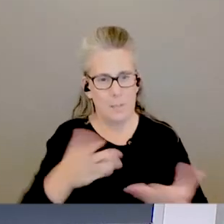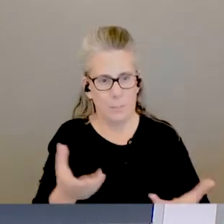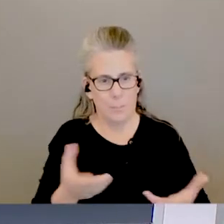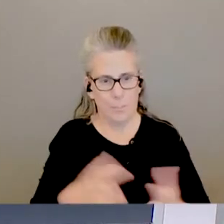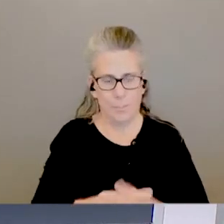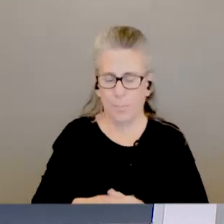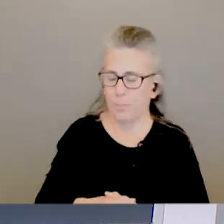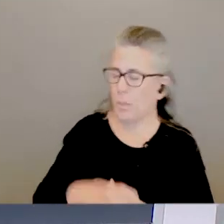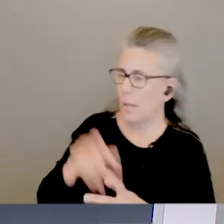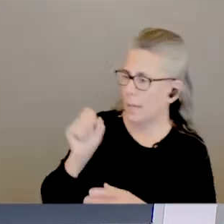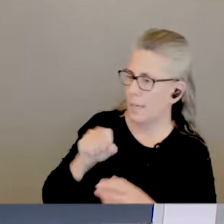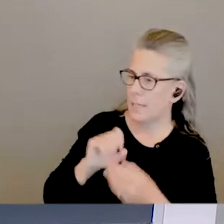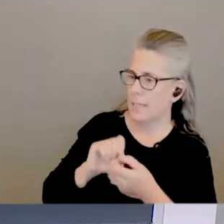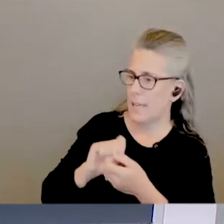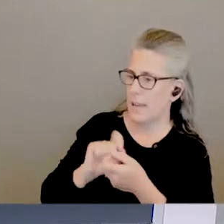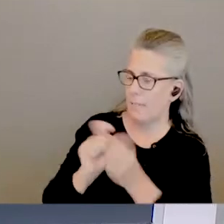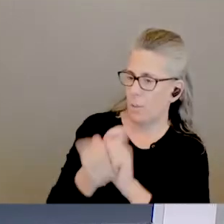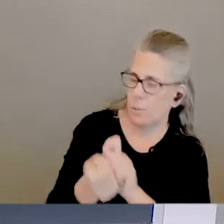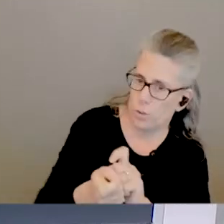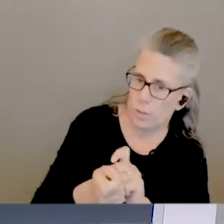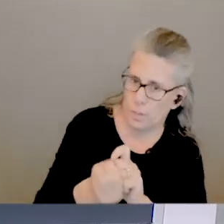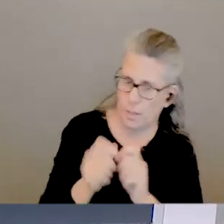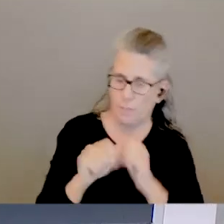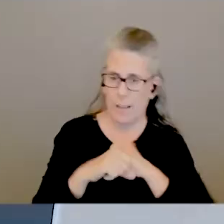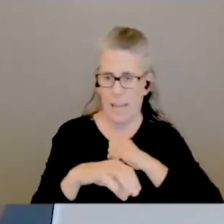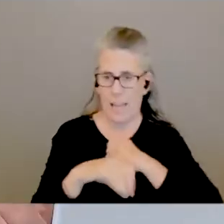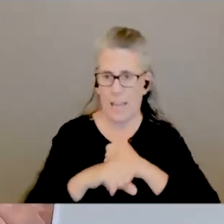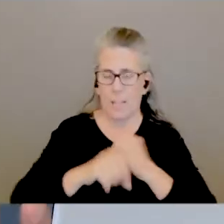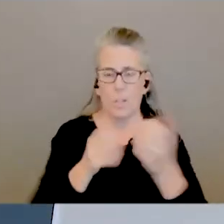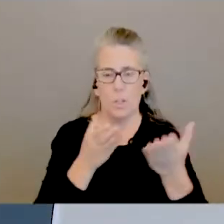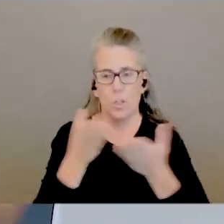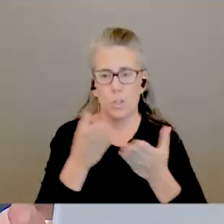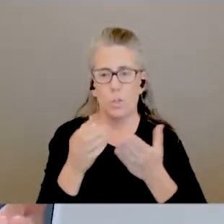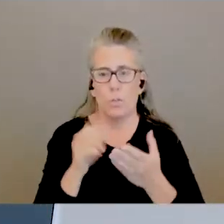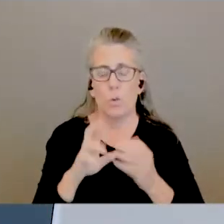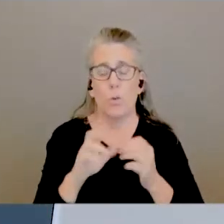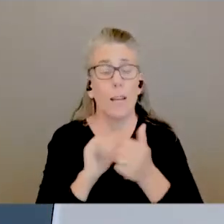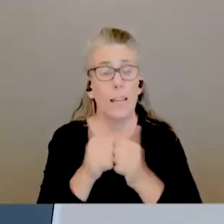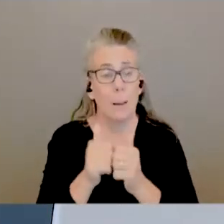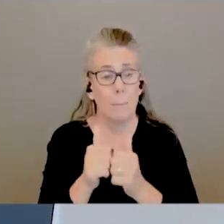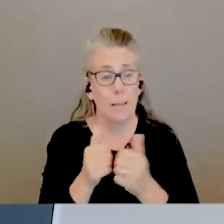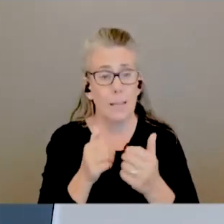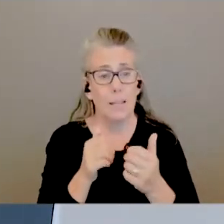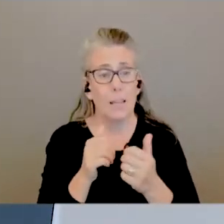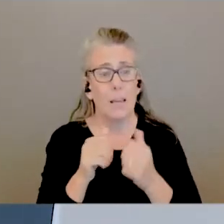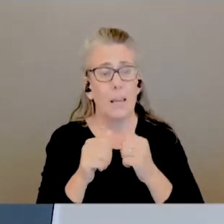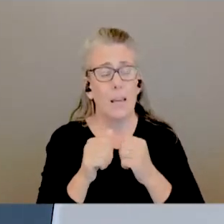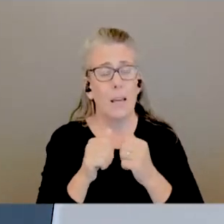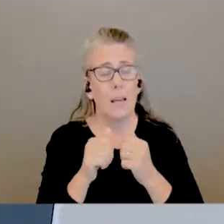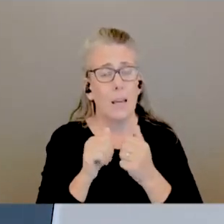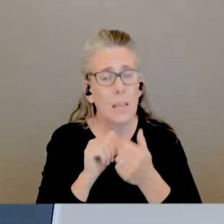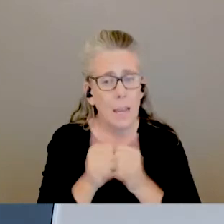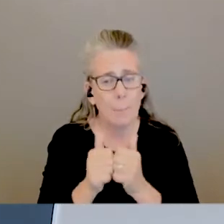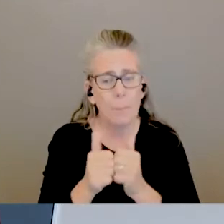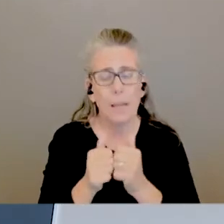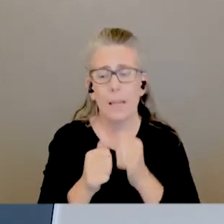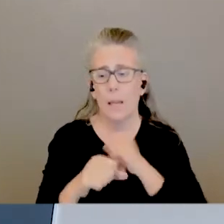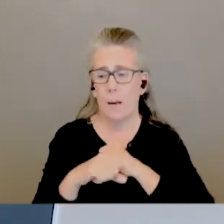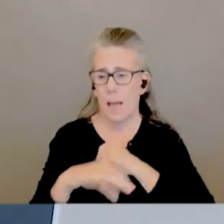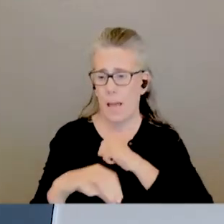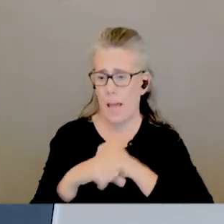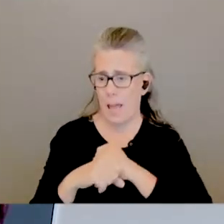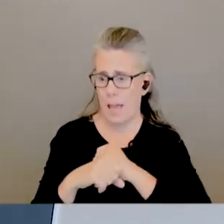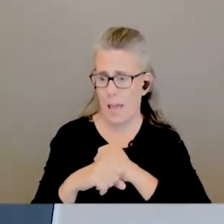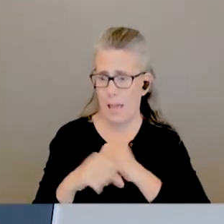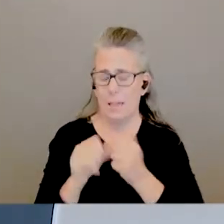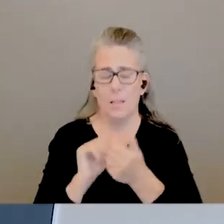evolution of ad server or the evolution of our campaign management service. Maybe I'll take an example of our campaign management service. Like, and we